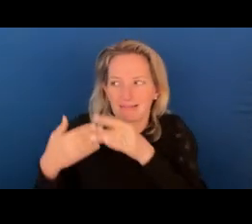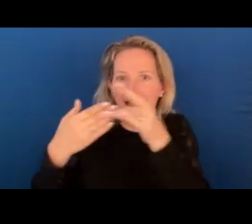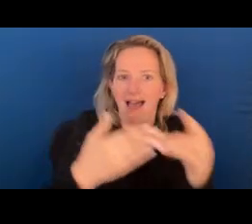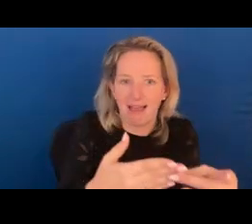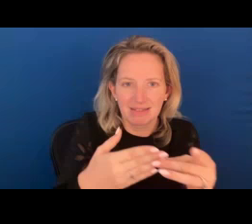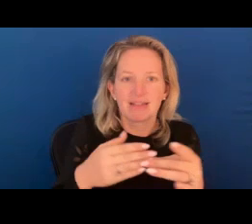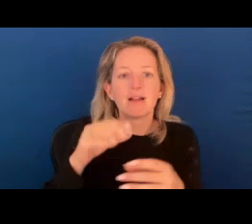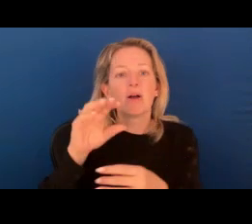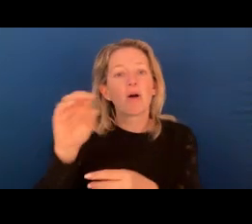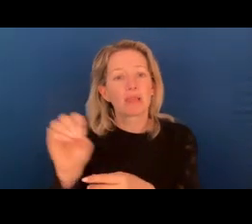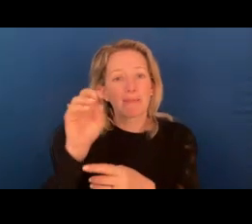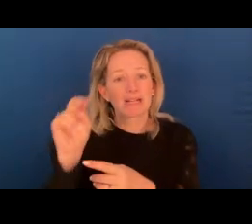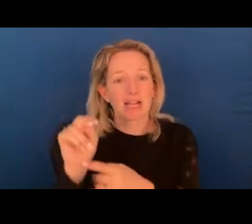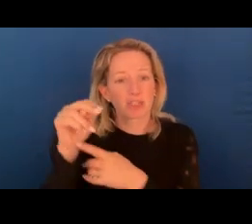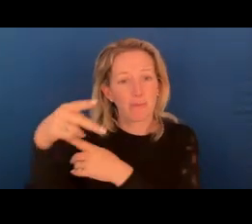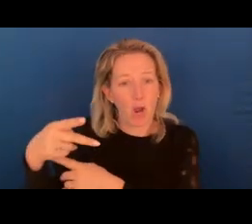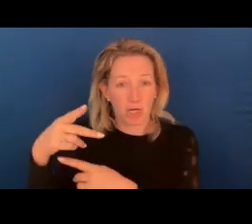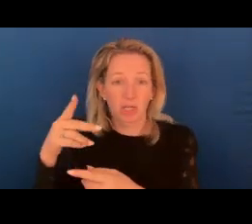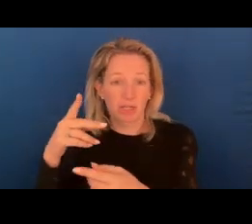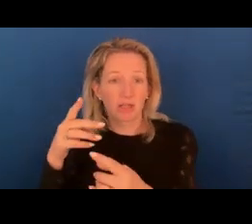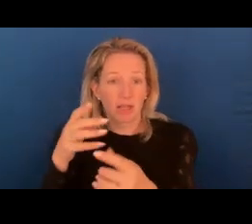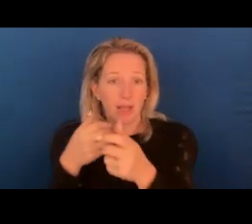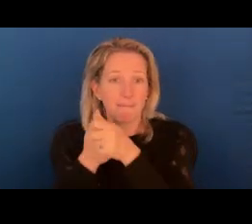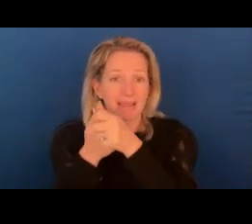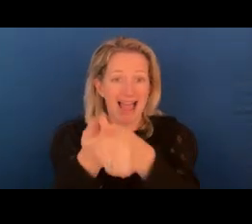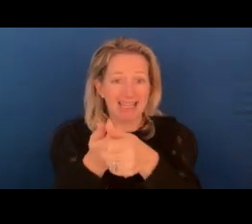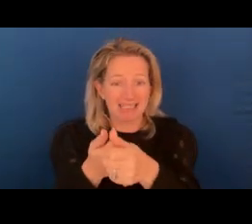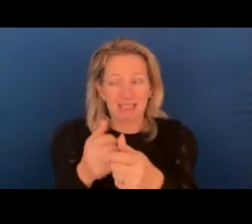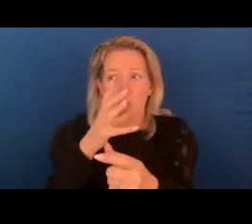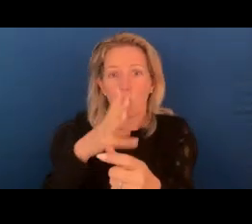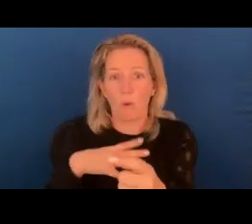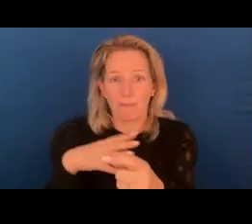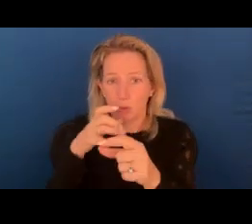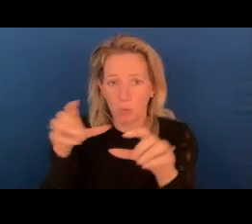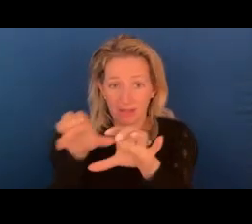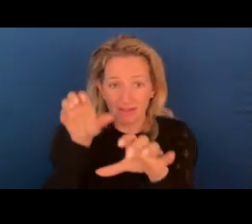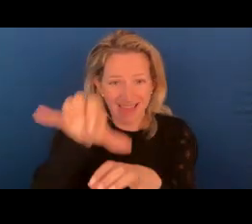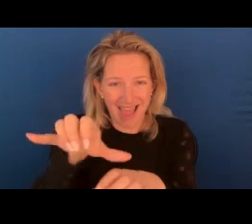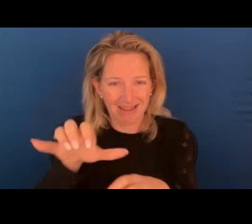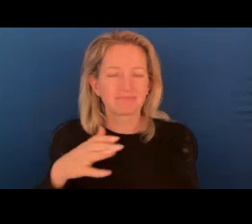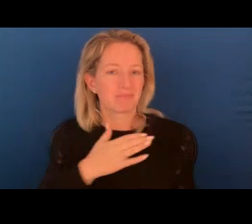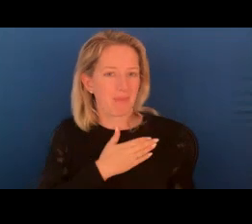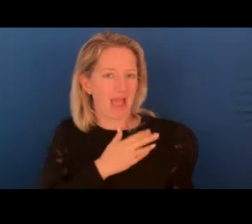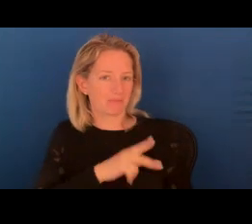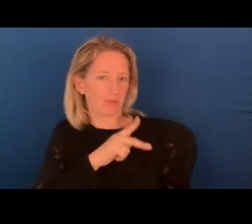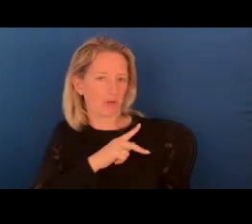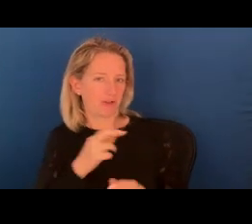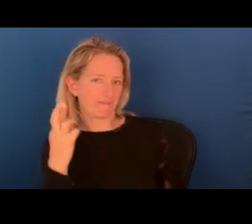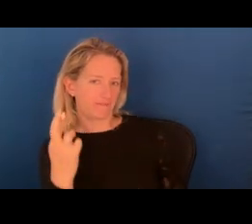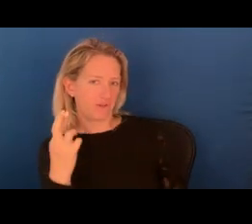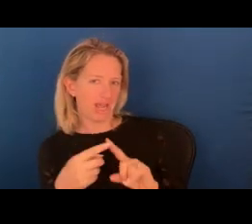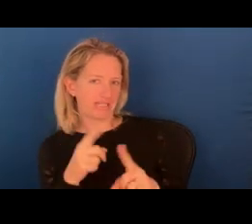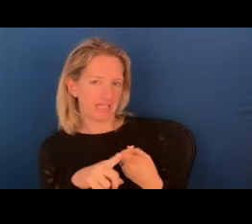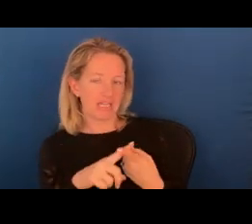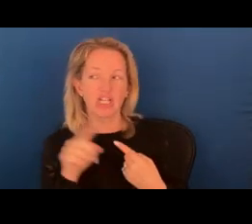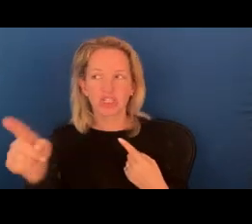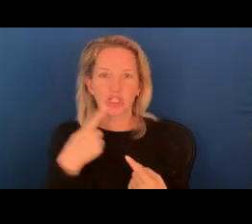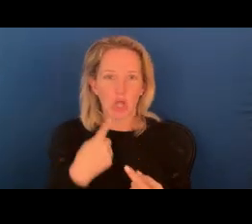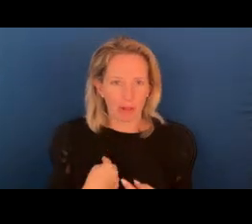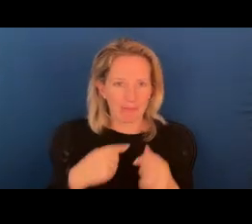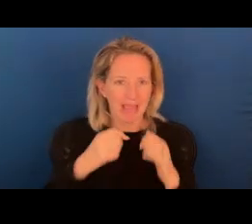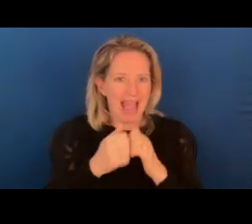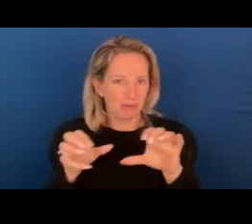compliance woman who does that, I'm friends with. So she's like literally telling me how to do it. And I don't think they normally